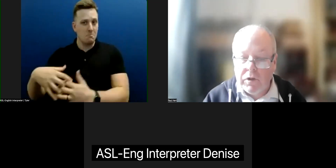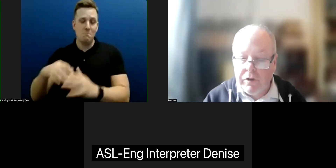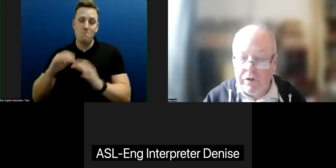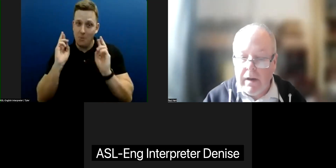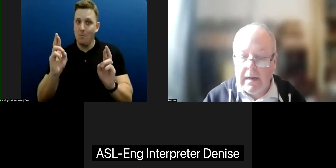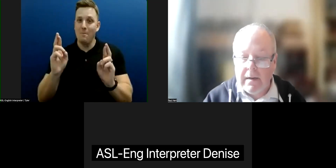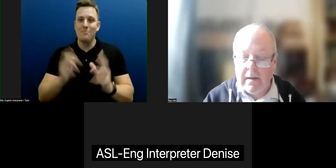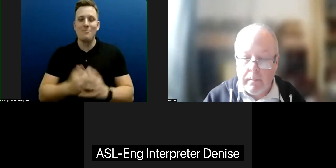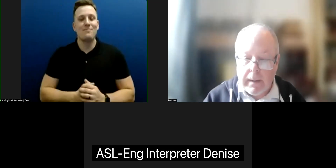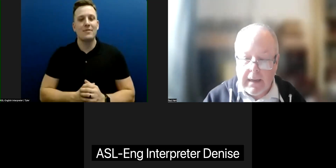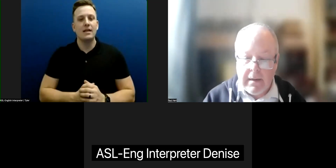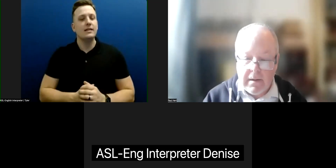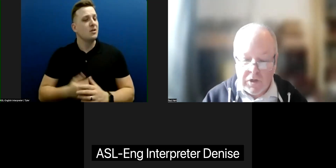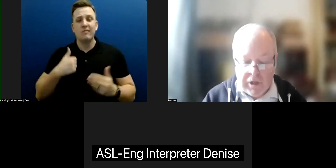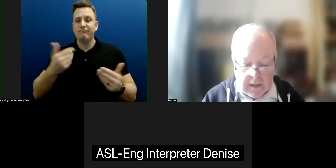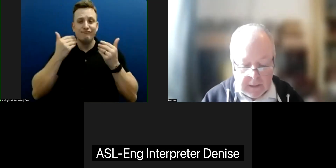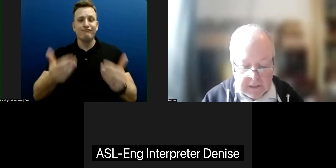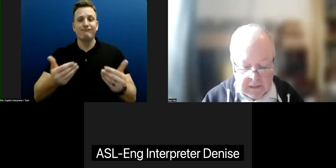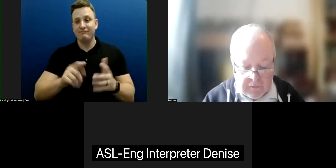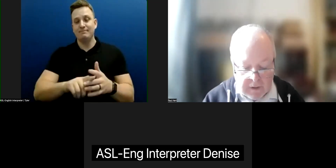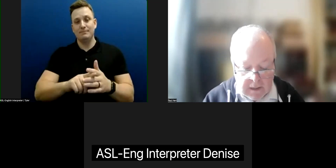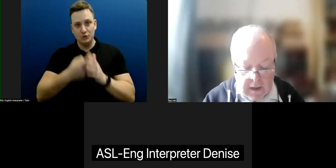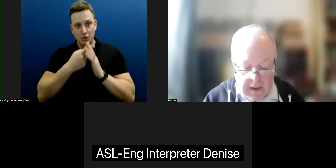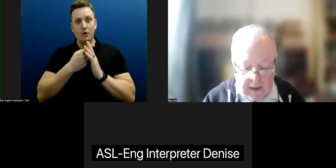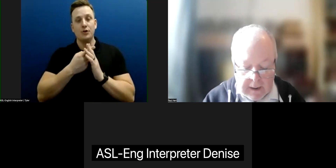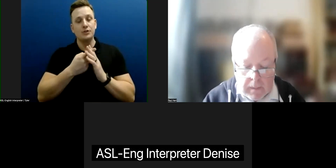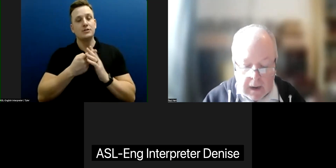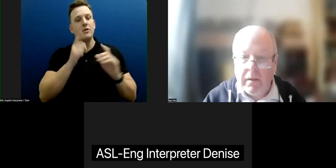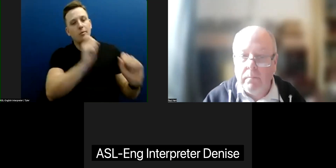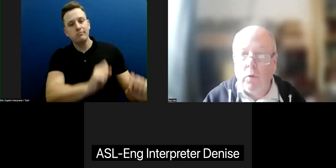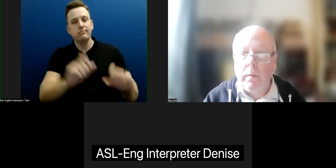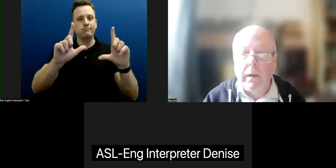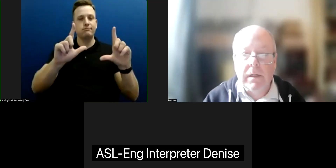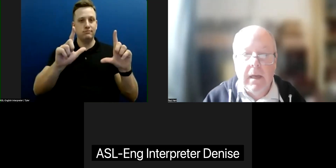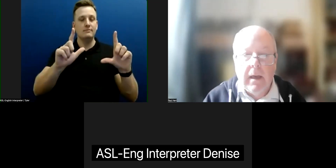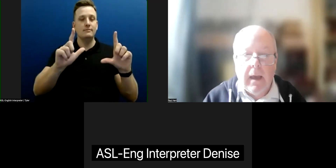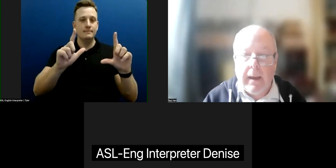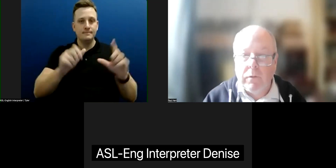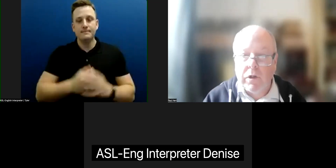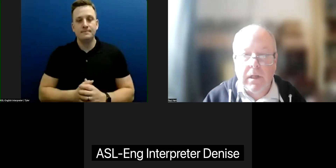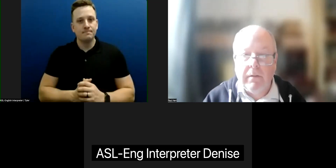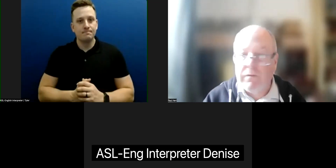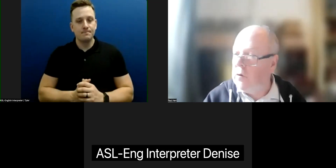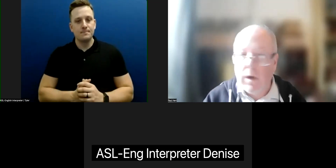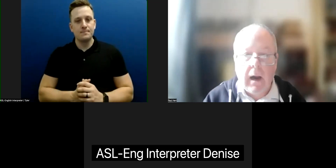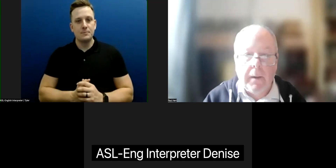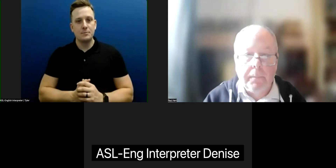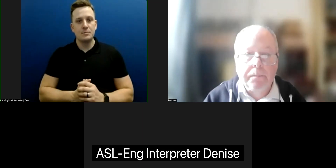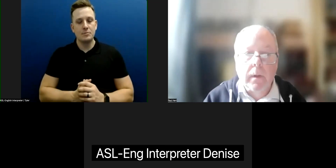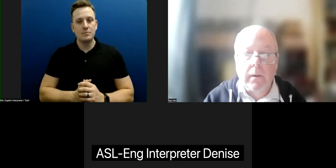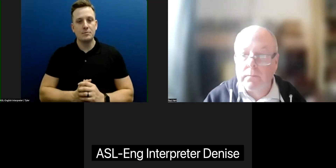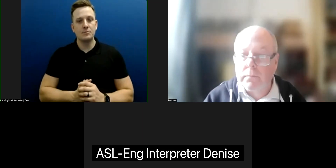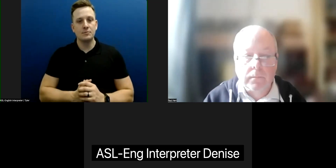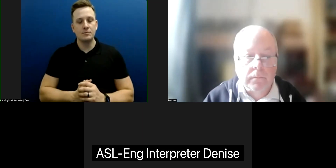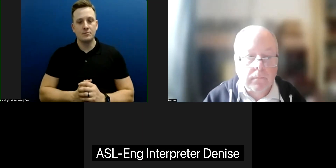going to go straight in and begin sharing my screen at the moment, just to give you